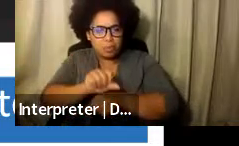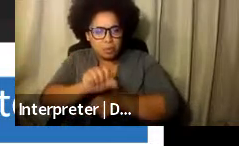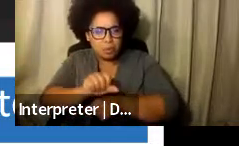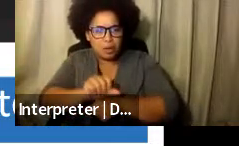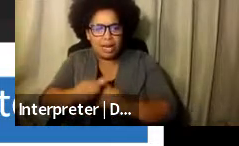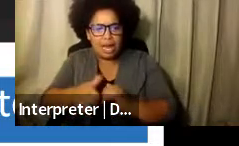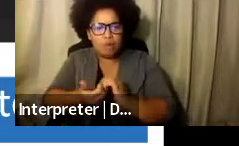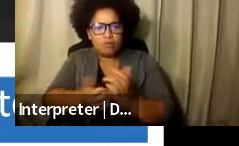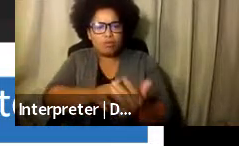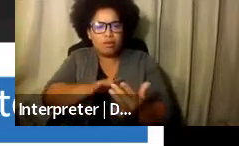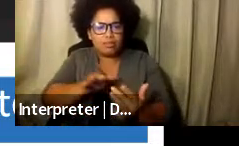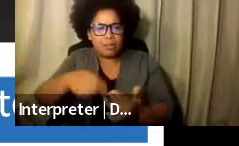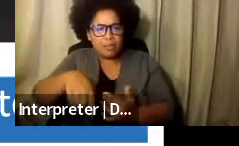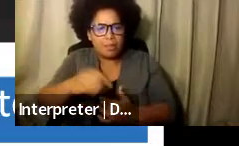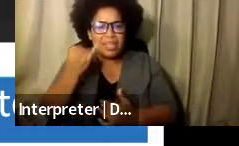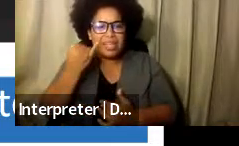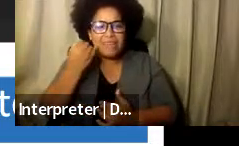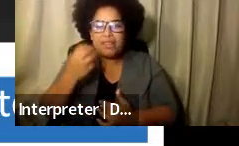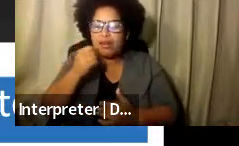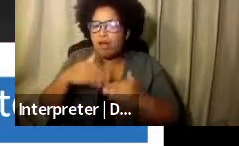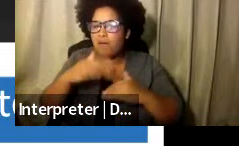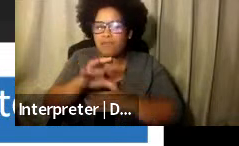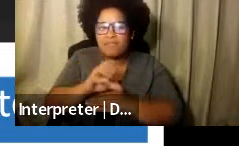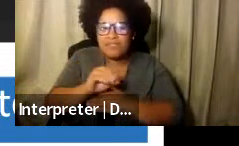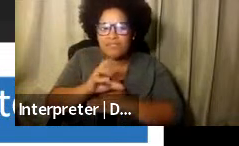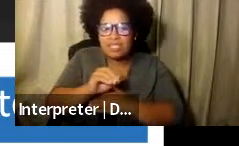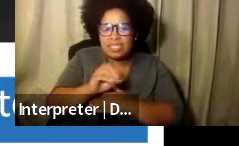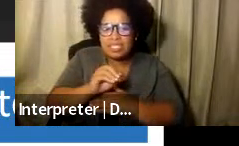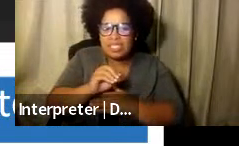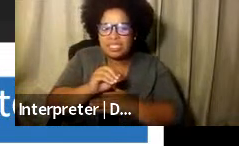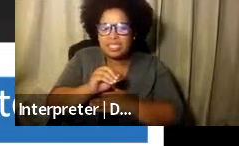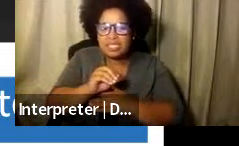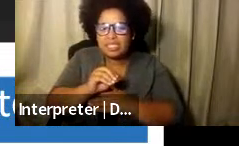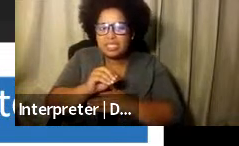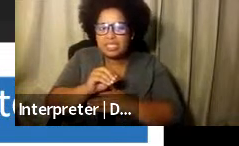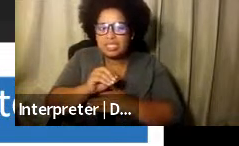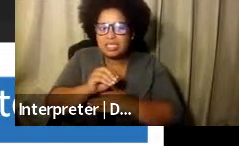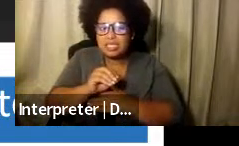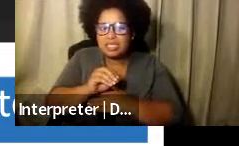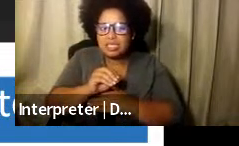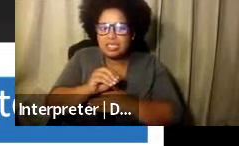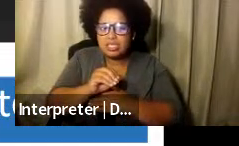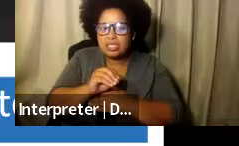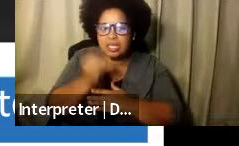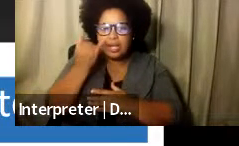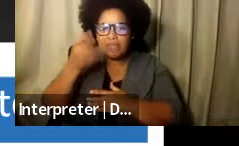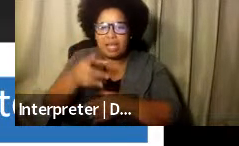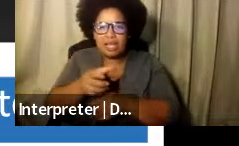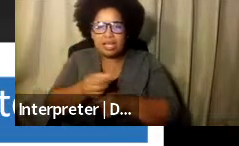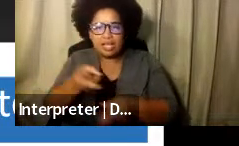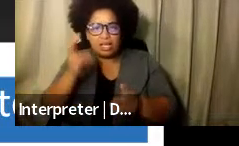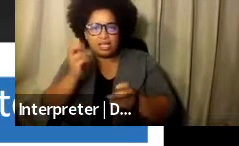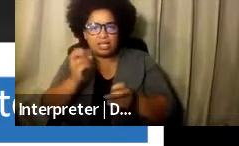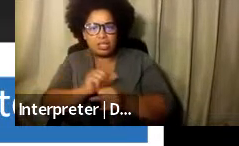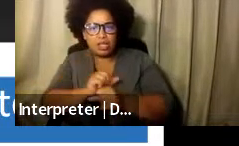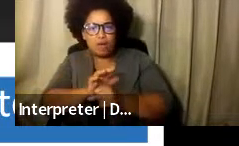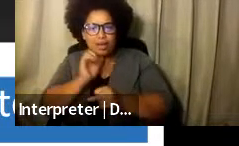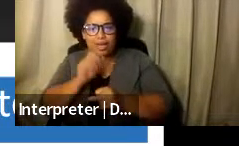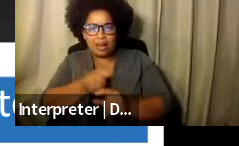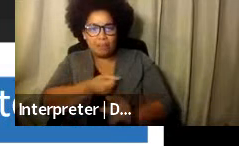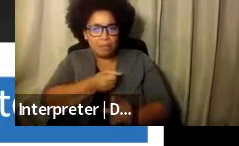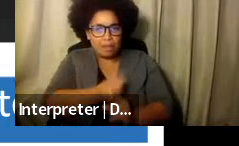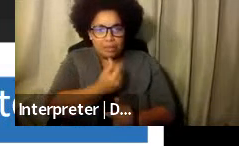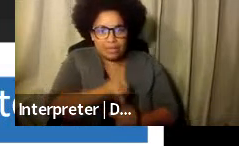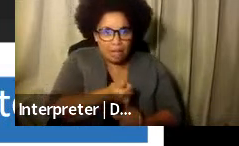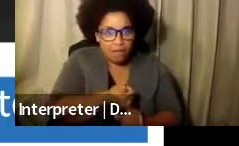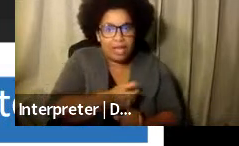to reach caregivers, even if they're not over 50, if they get COVID, it impacts, far